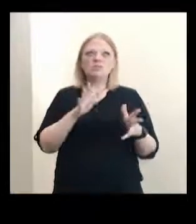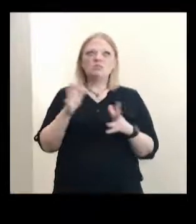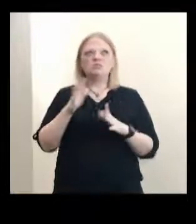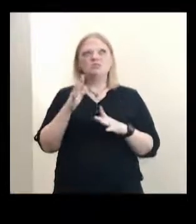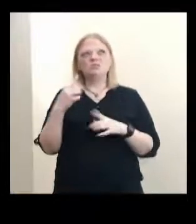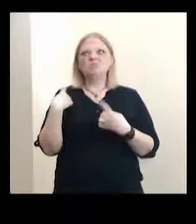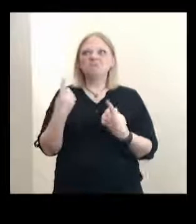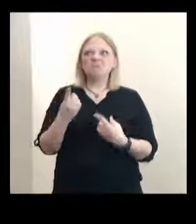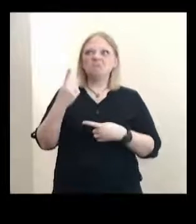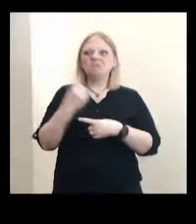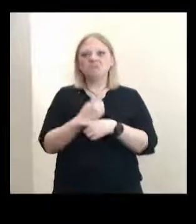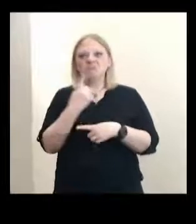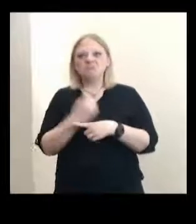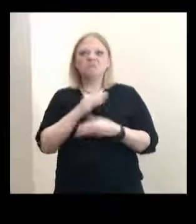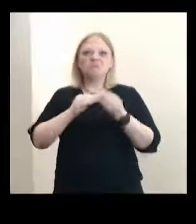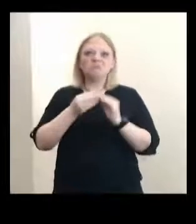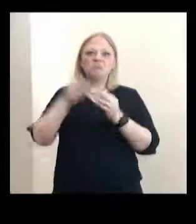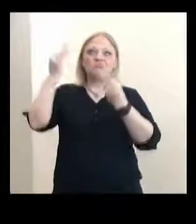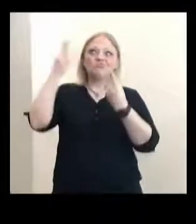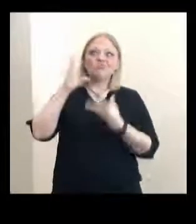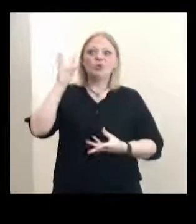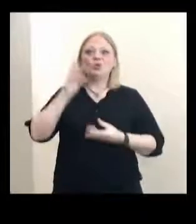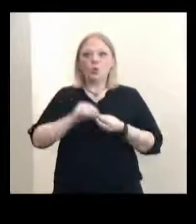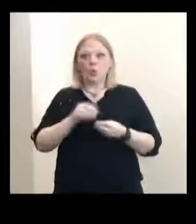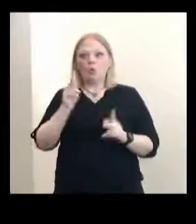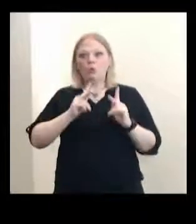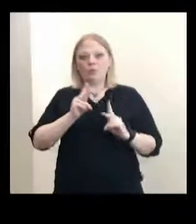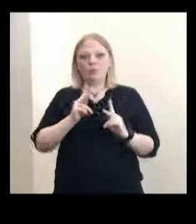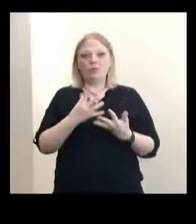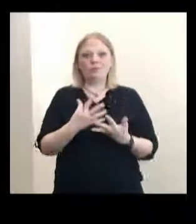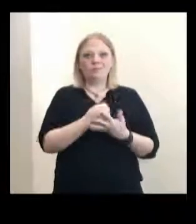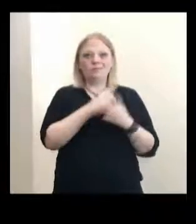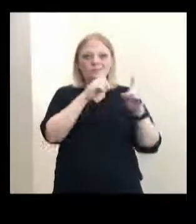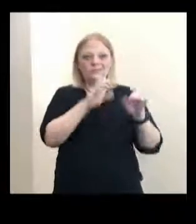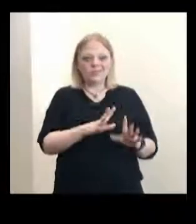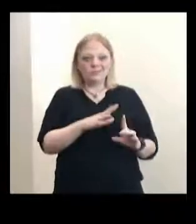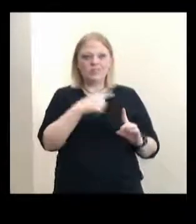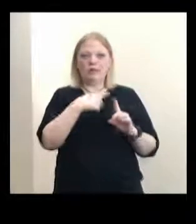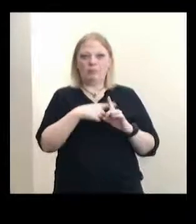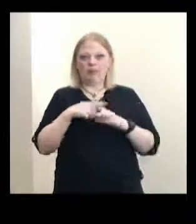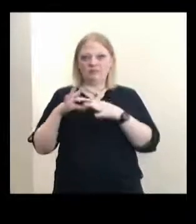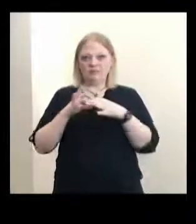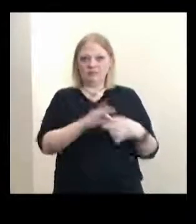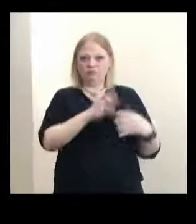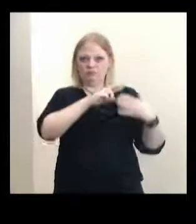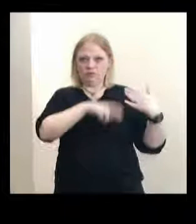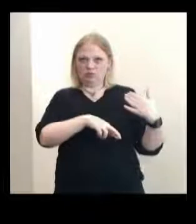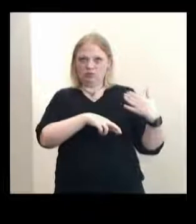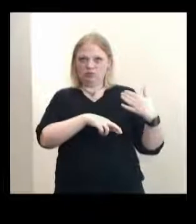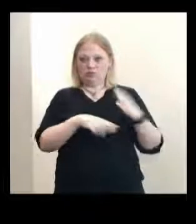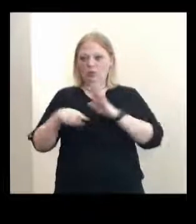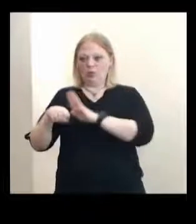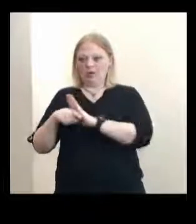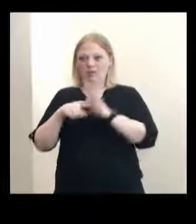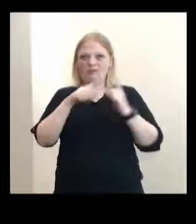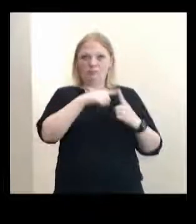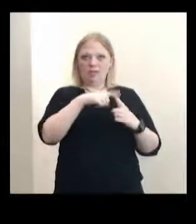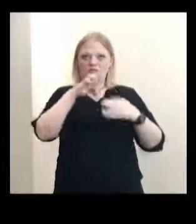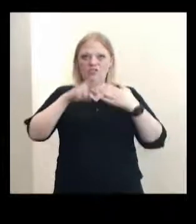with regards to the total number of individuals that were getting tested and the positives associated with it. So we'd get the negatives and the